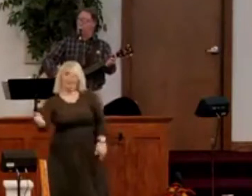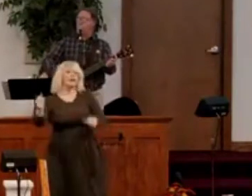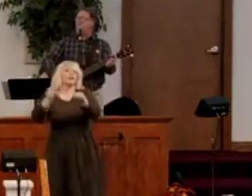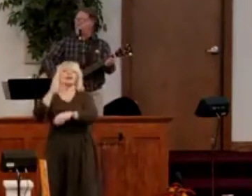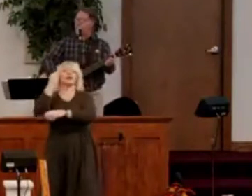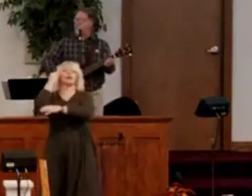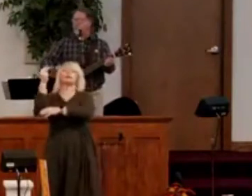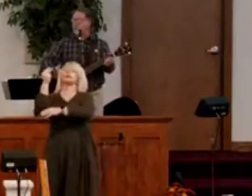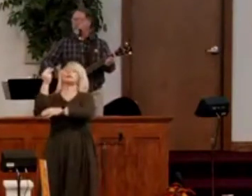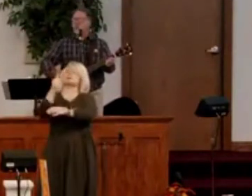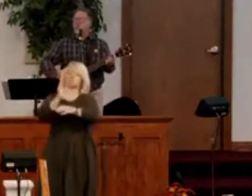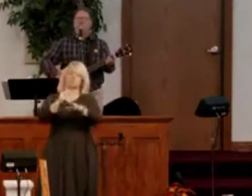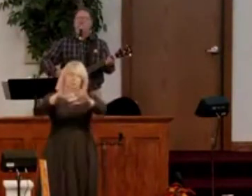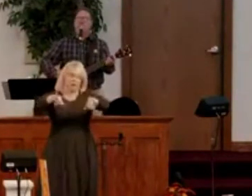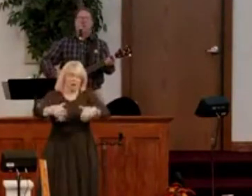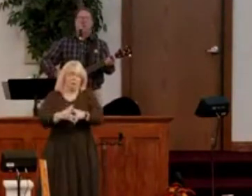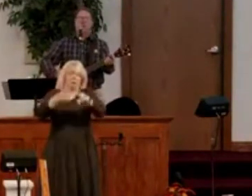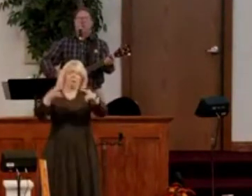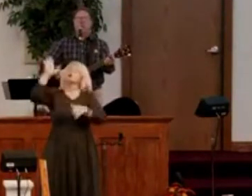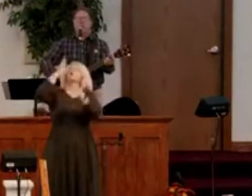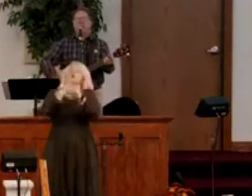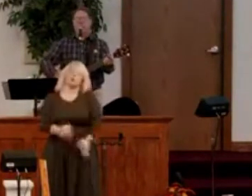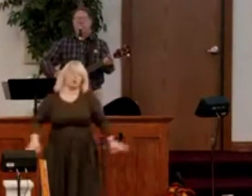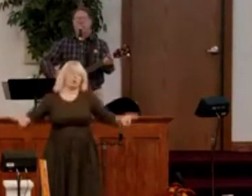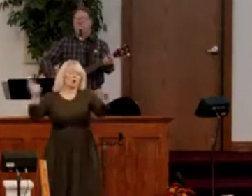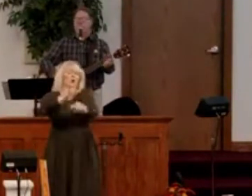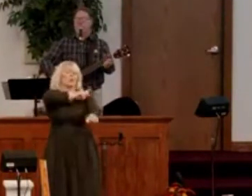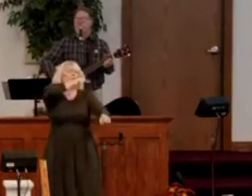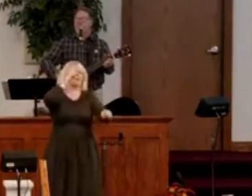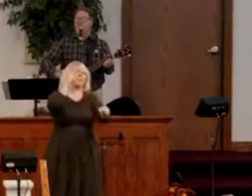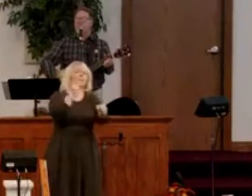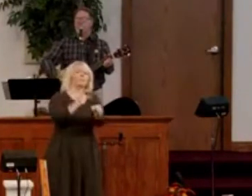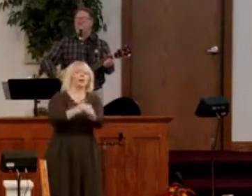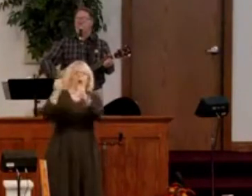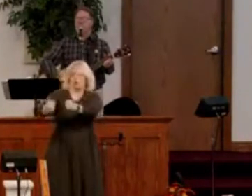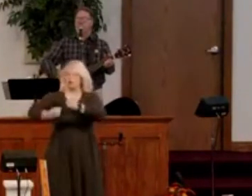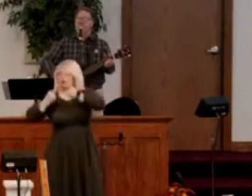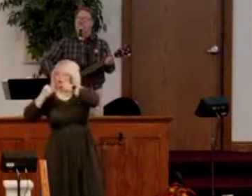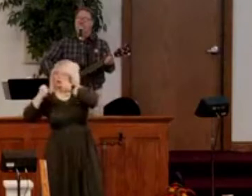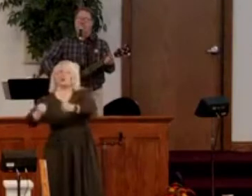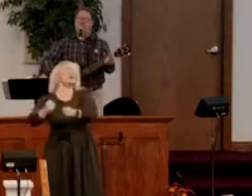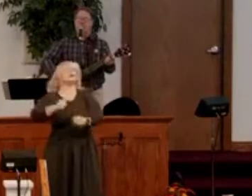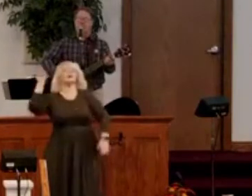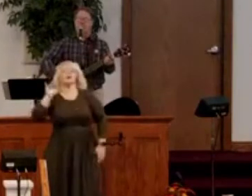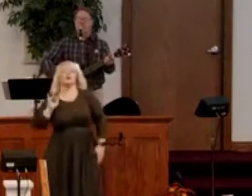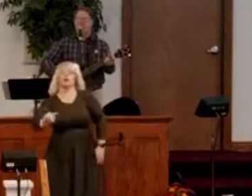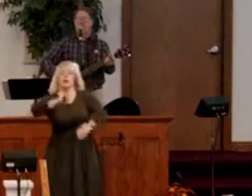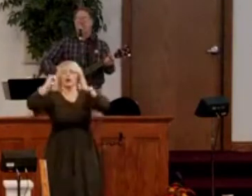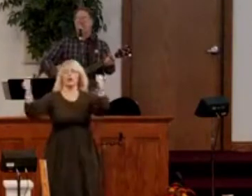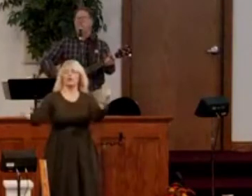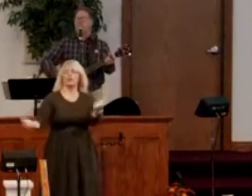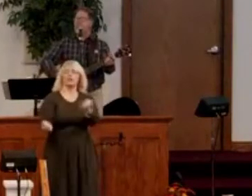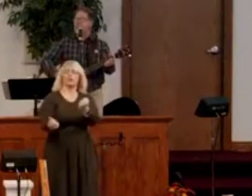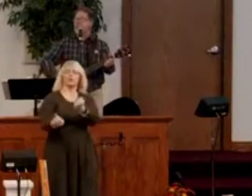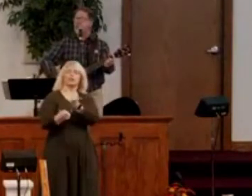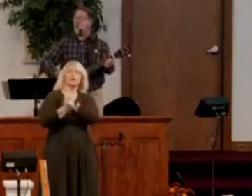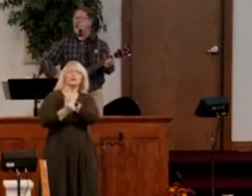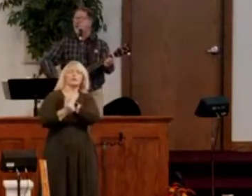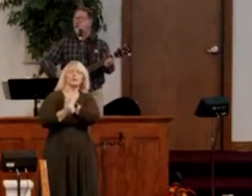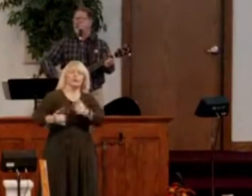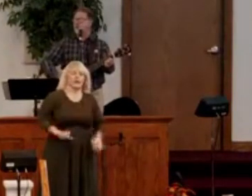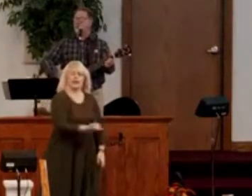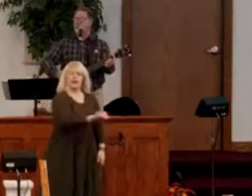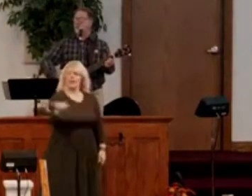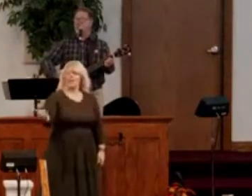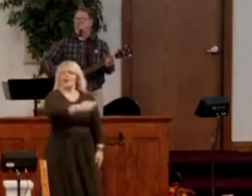how much you're worth, your power, your might, your endless love, then surely they would